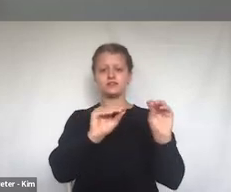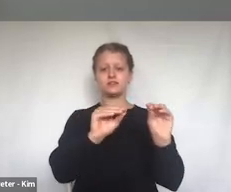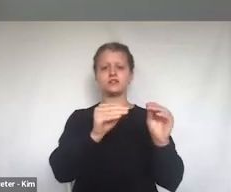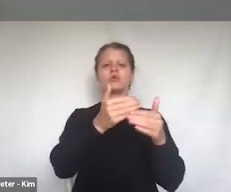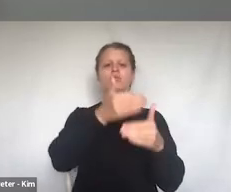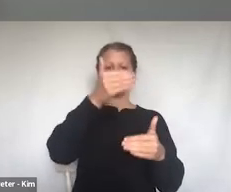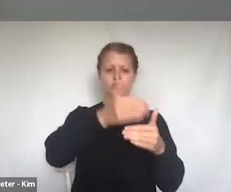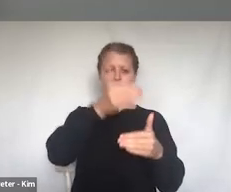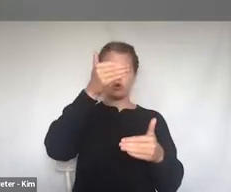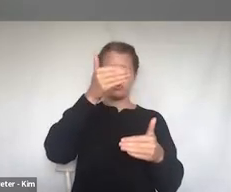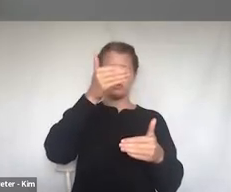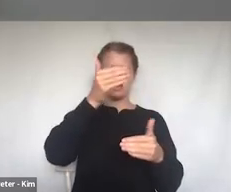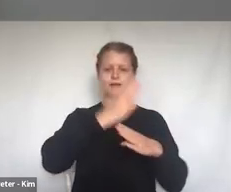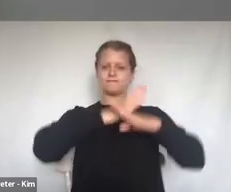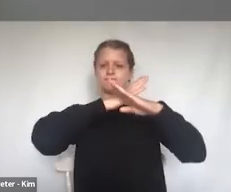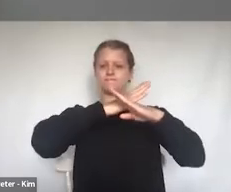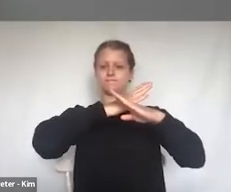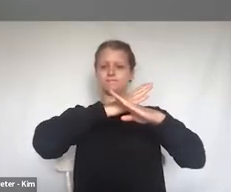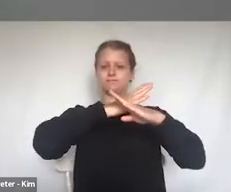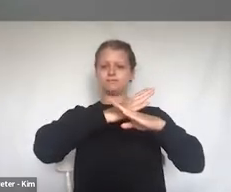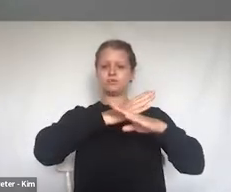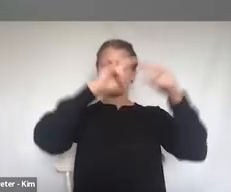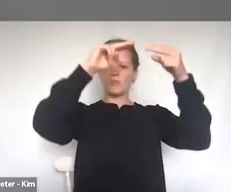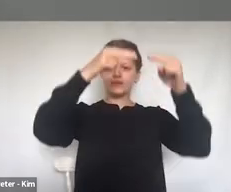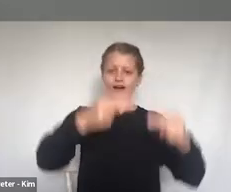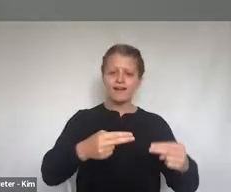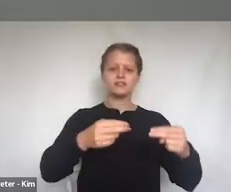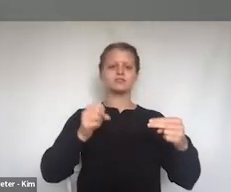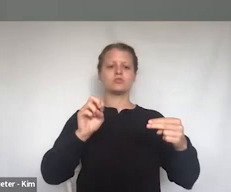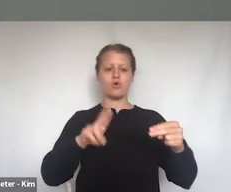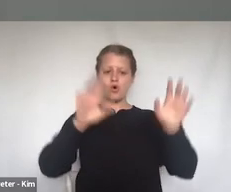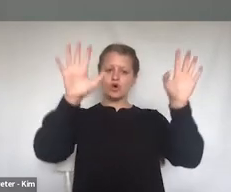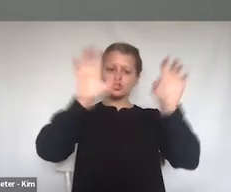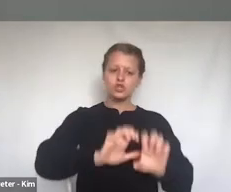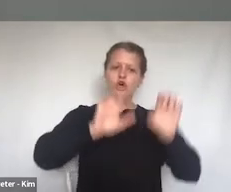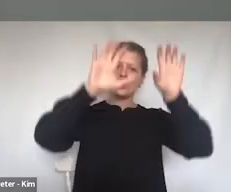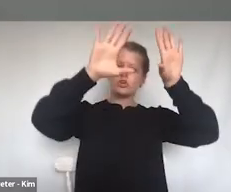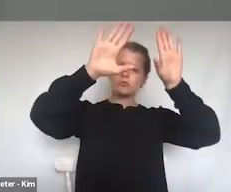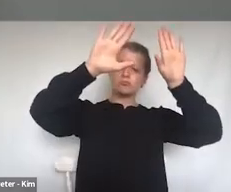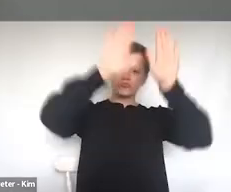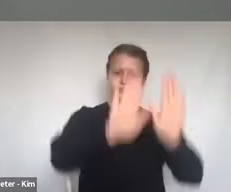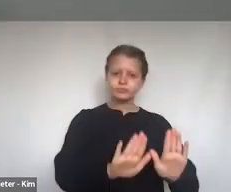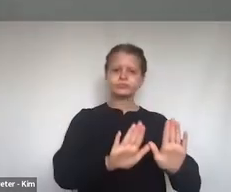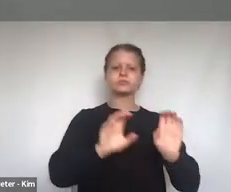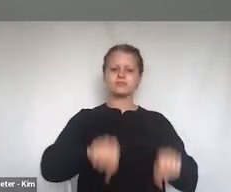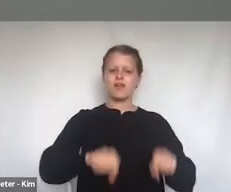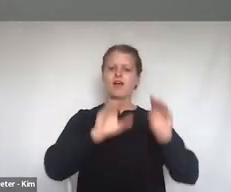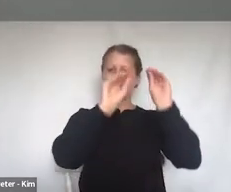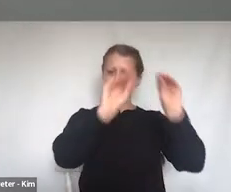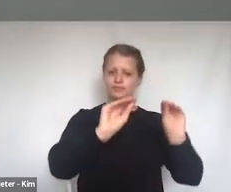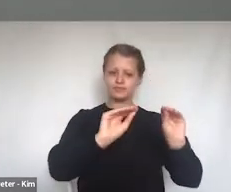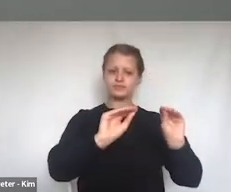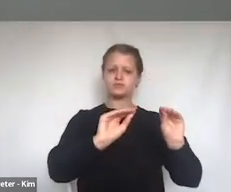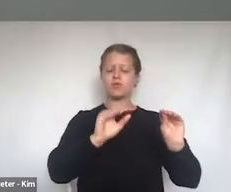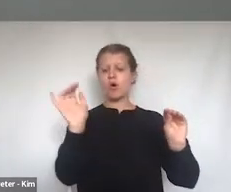window coverings and blinds, even just making sure they're closed, thermal covers. And again, these can help you in the winter as